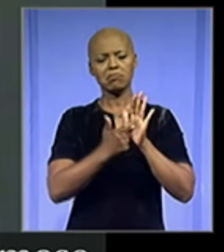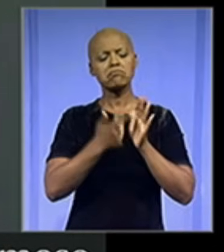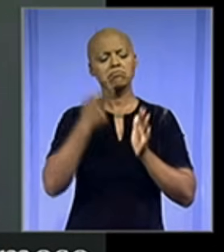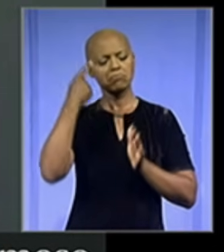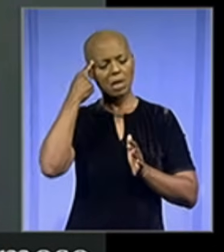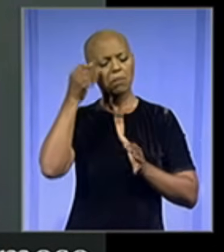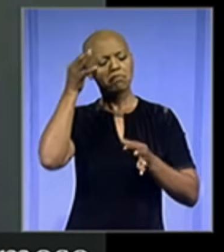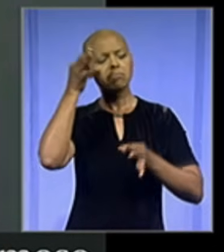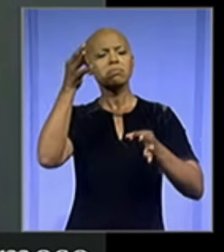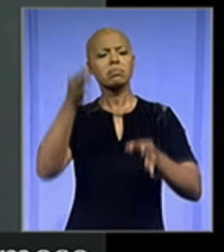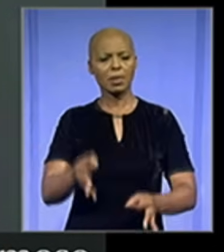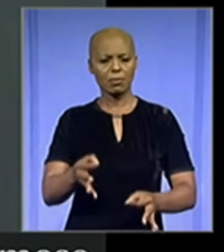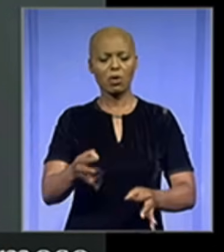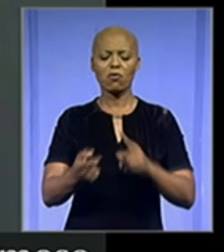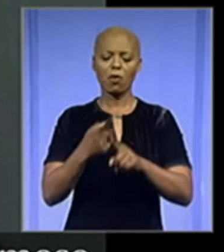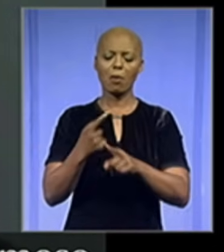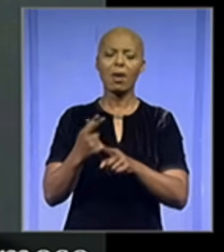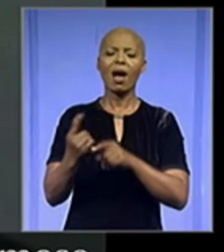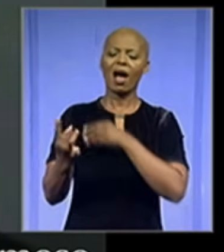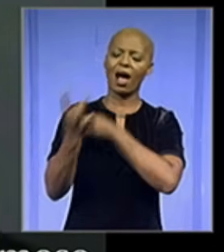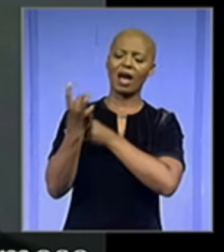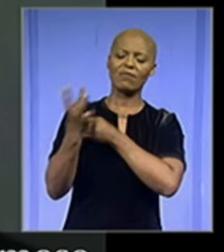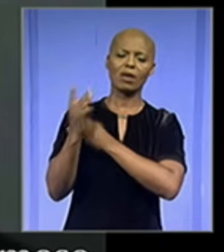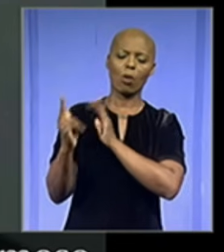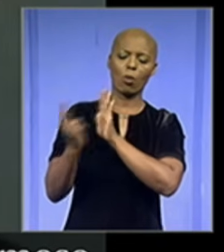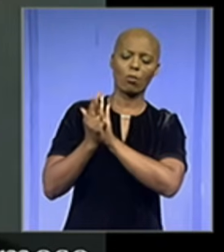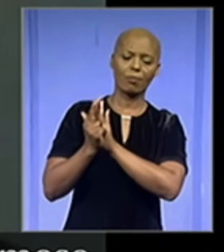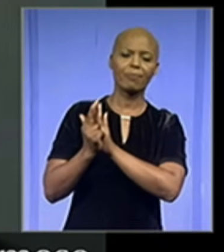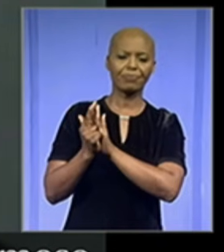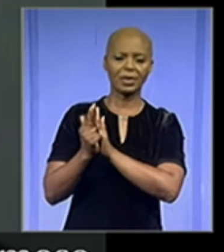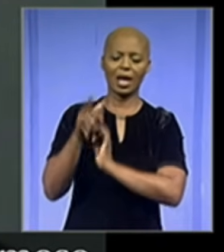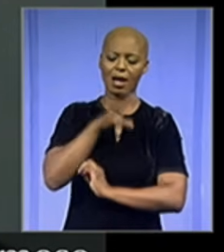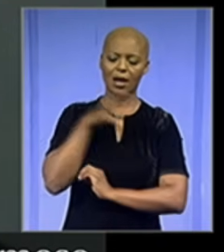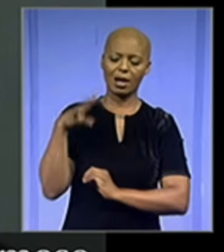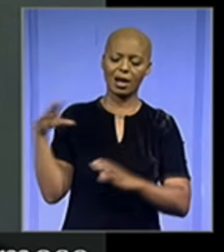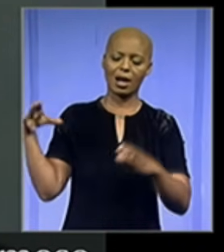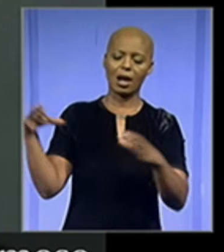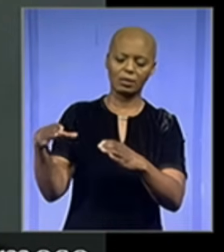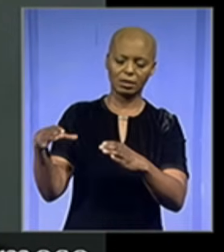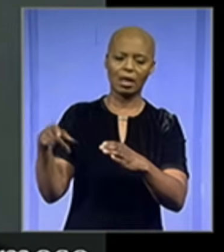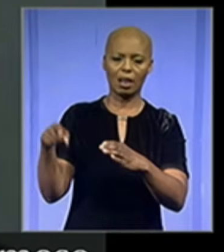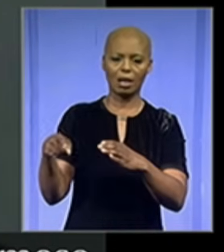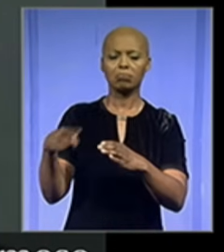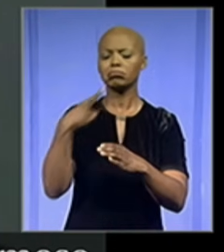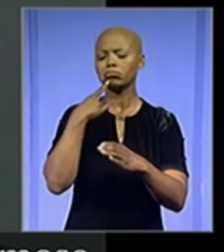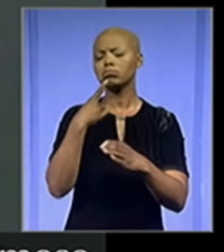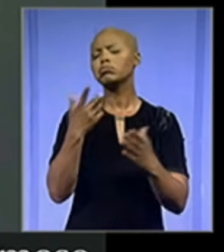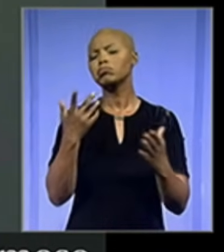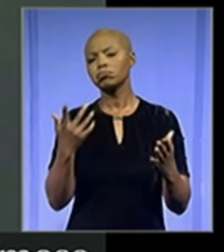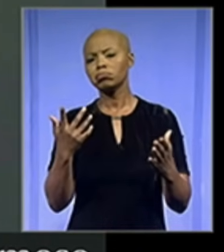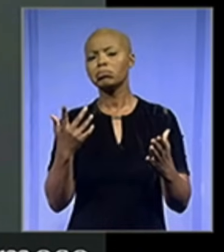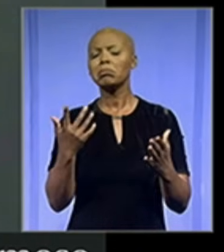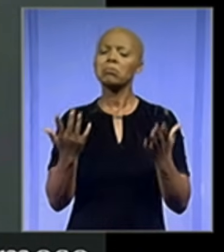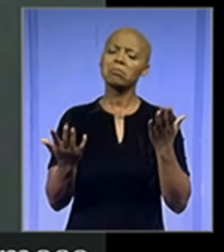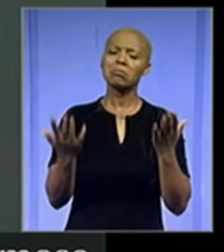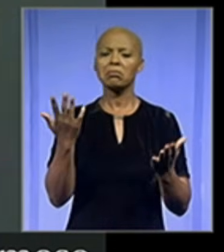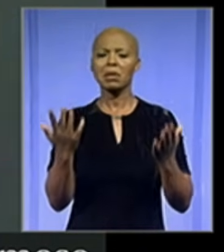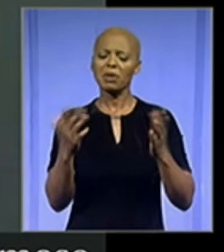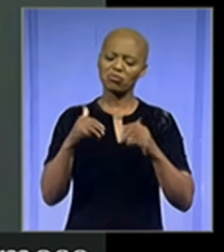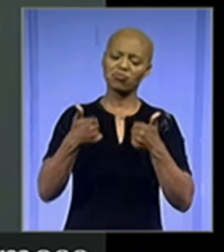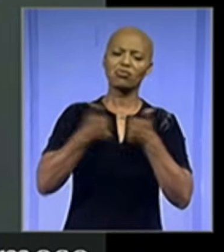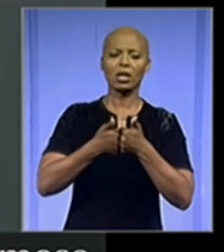taking legal advice from counsel, that indeed there may be